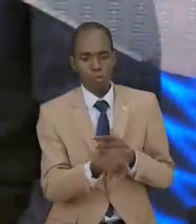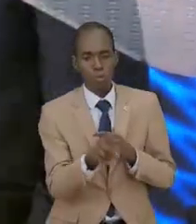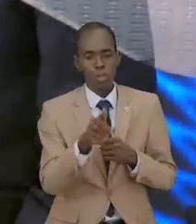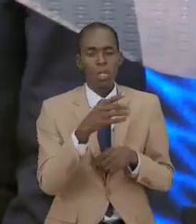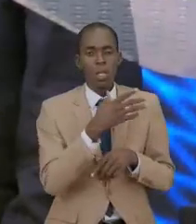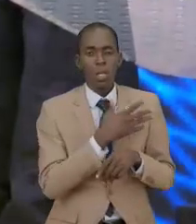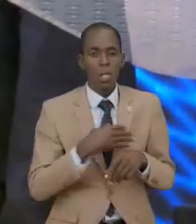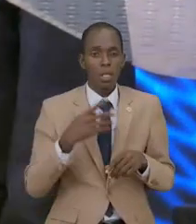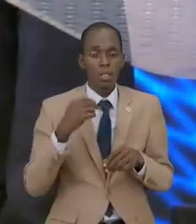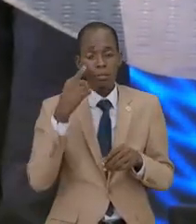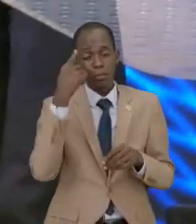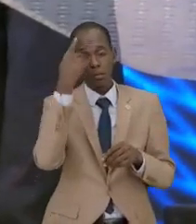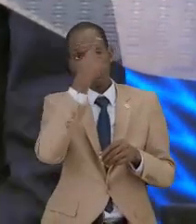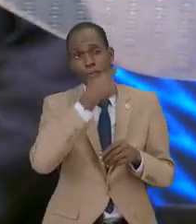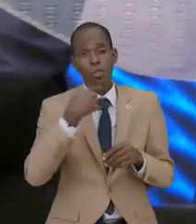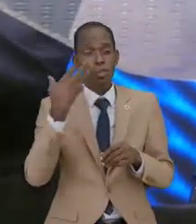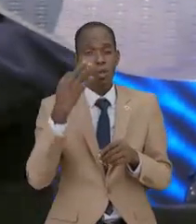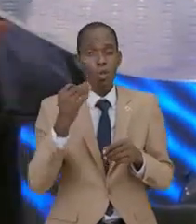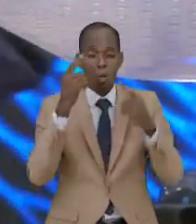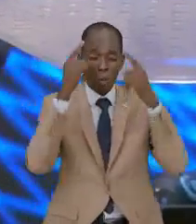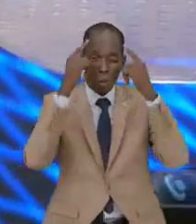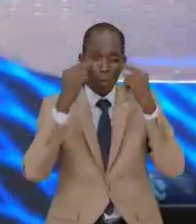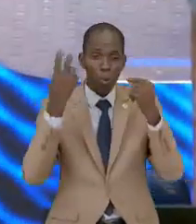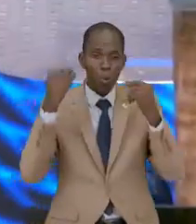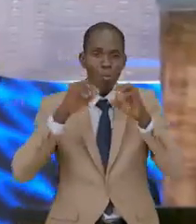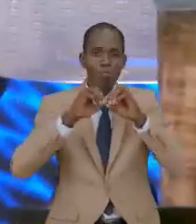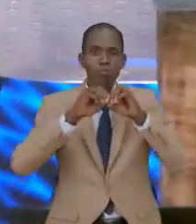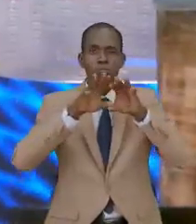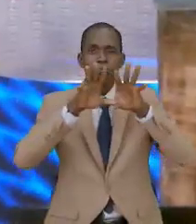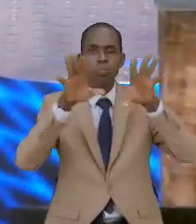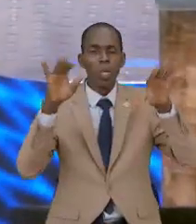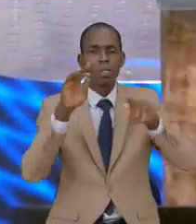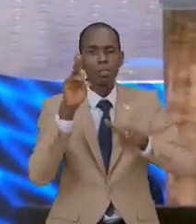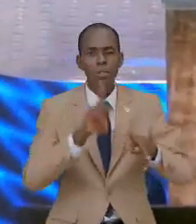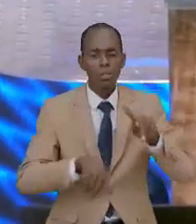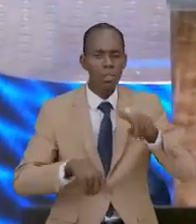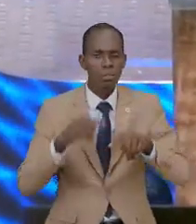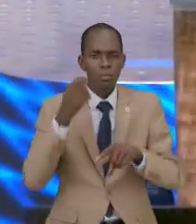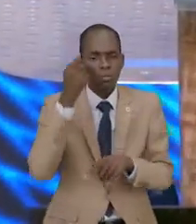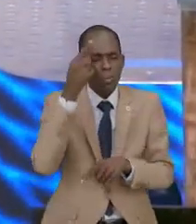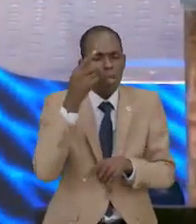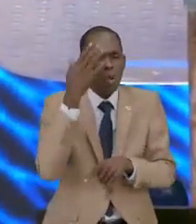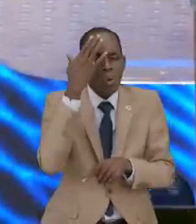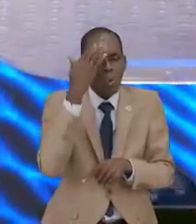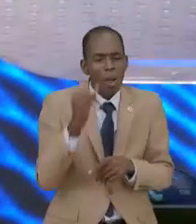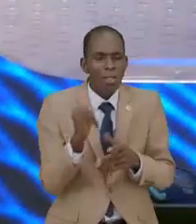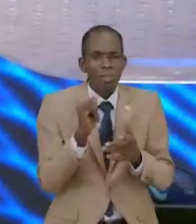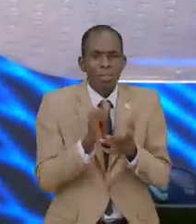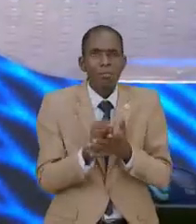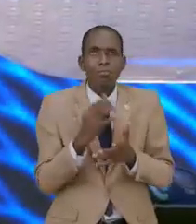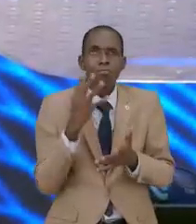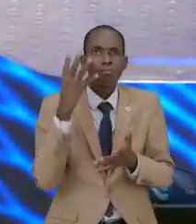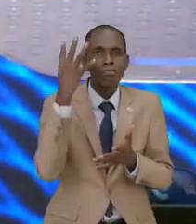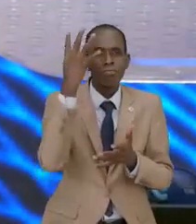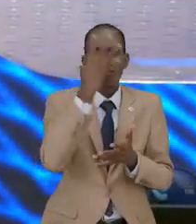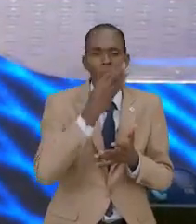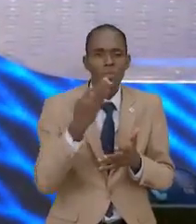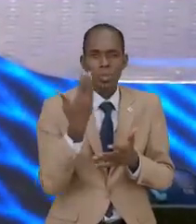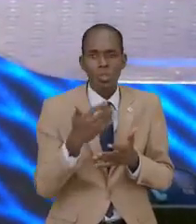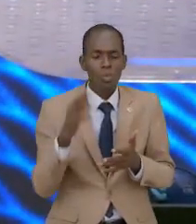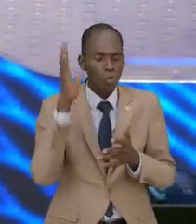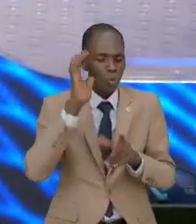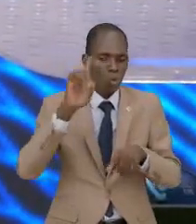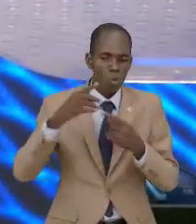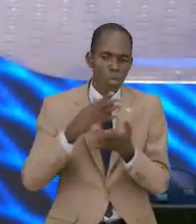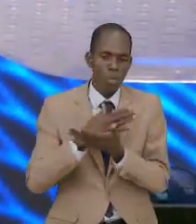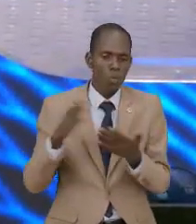of Moses was shining, and they couldn't understand why that glorious thing will pass away, will